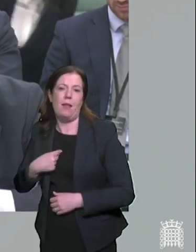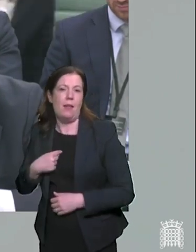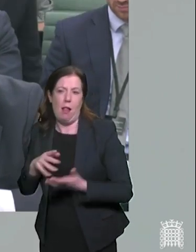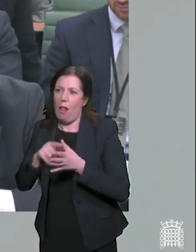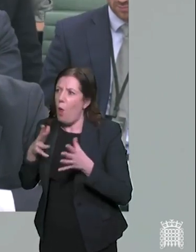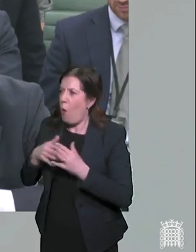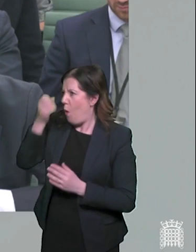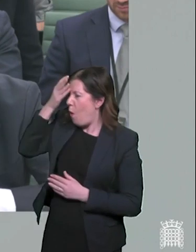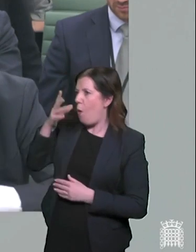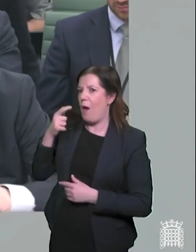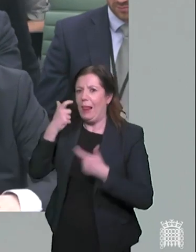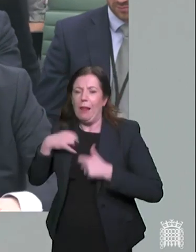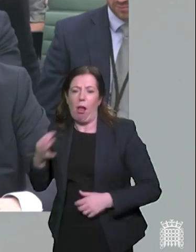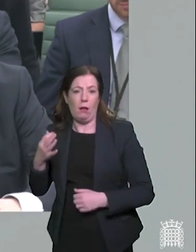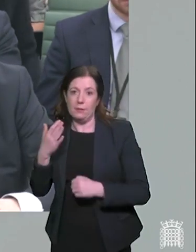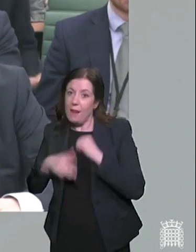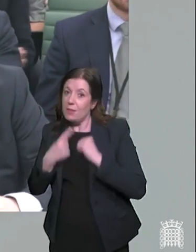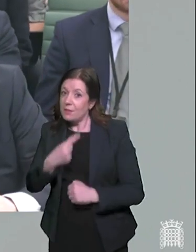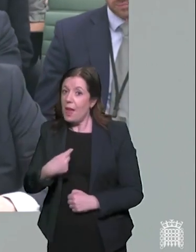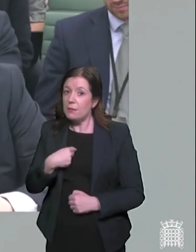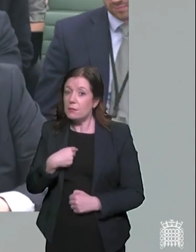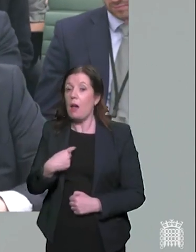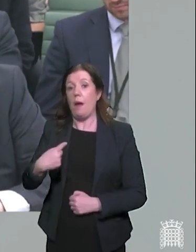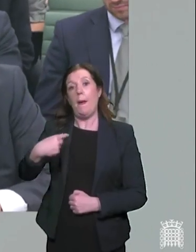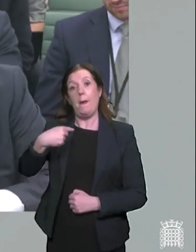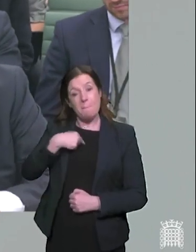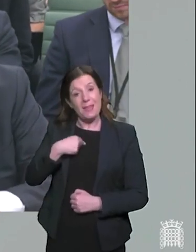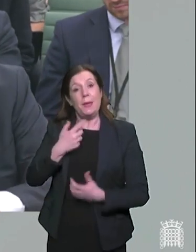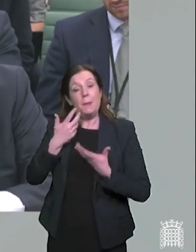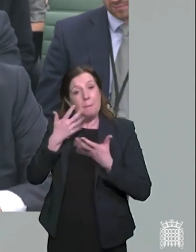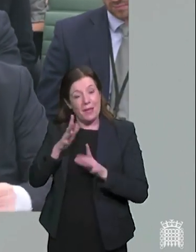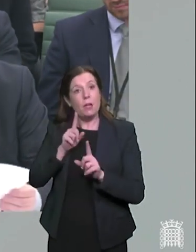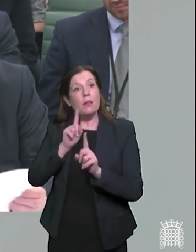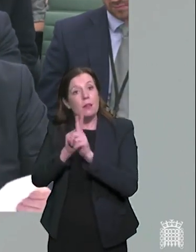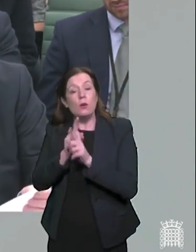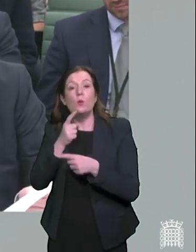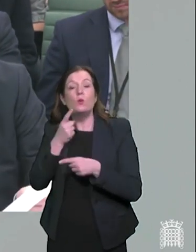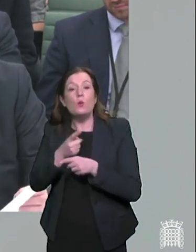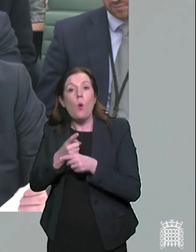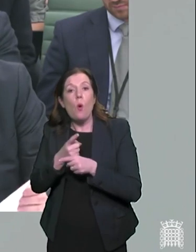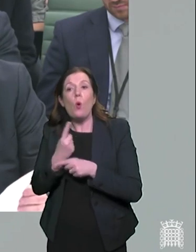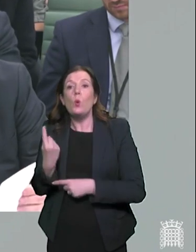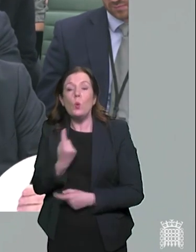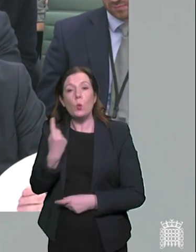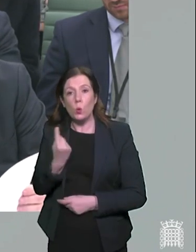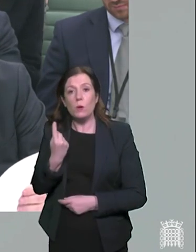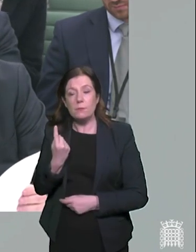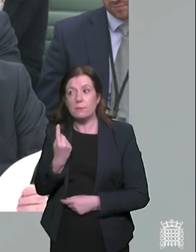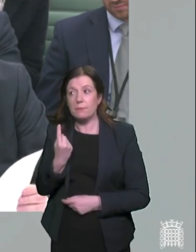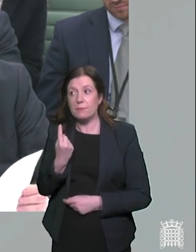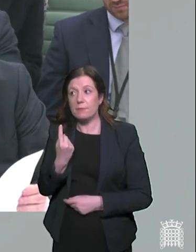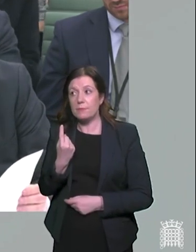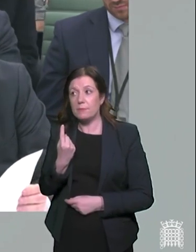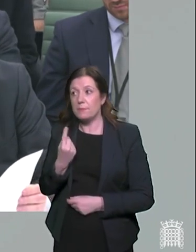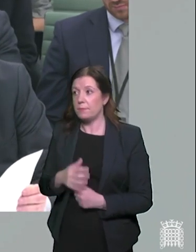or legal representatives. The people that I said, the people who had given me the assurances, there